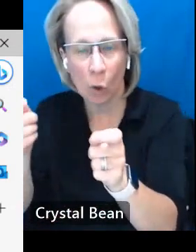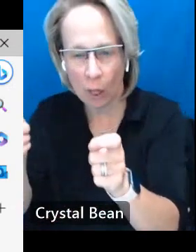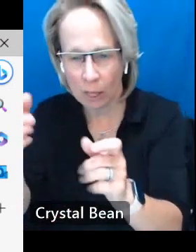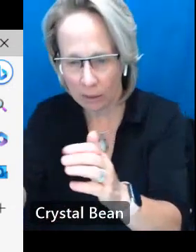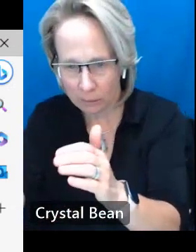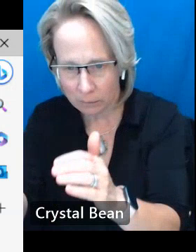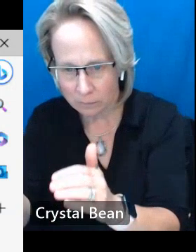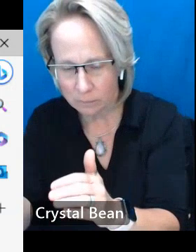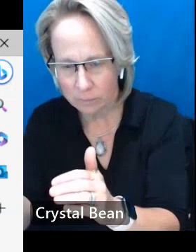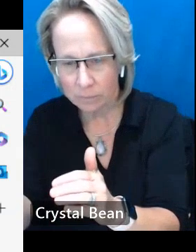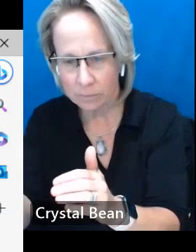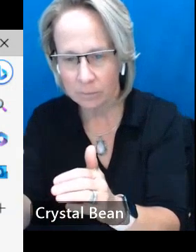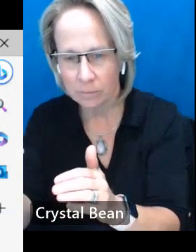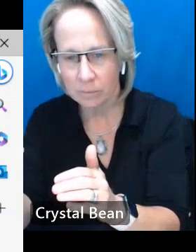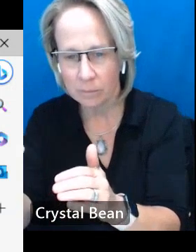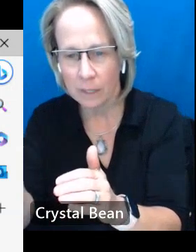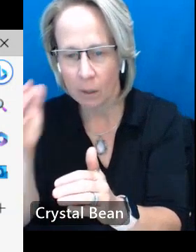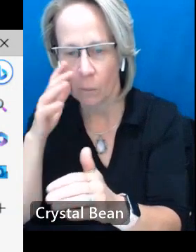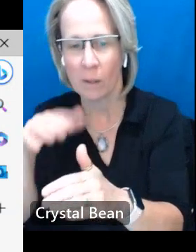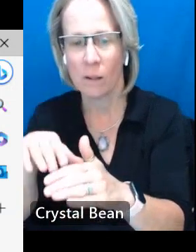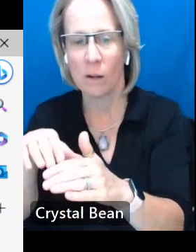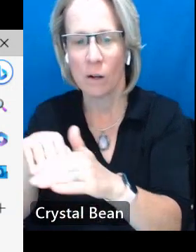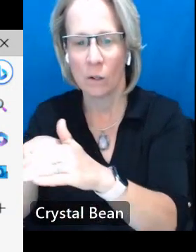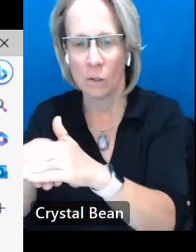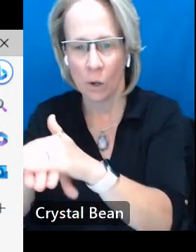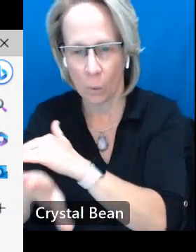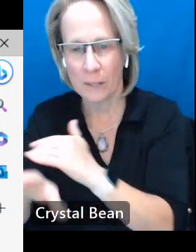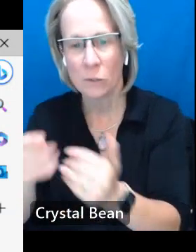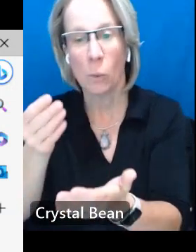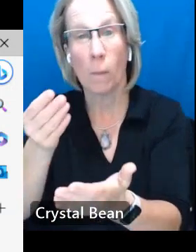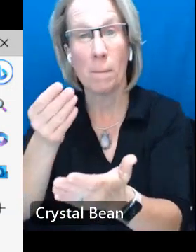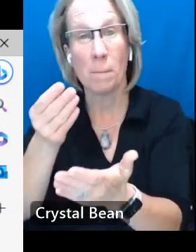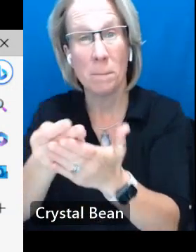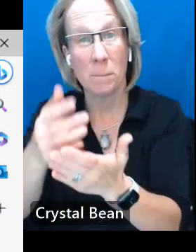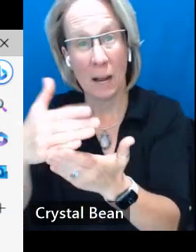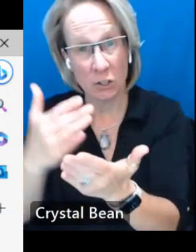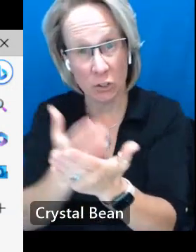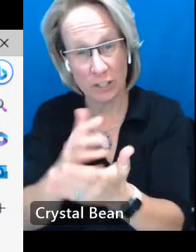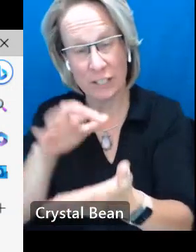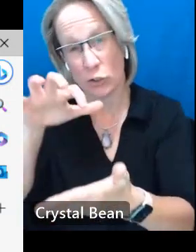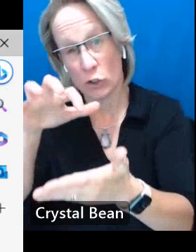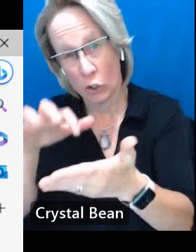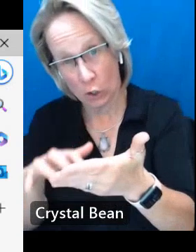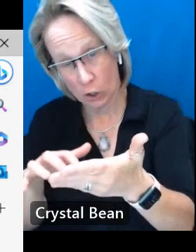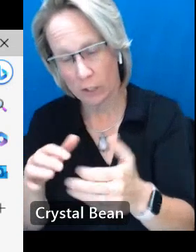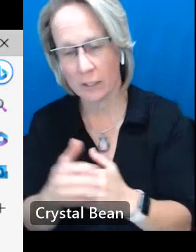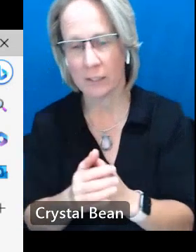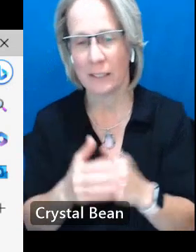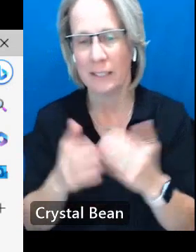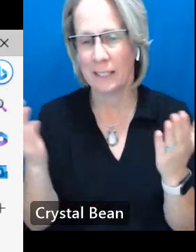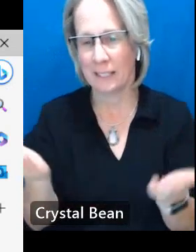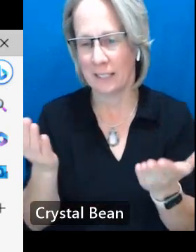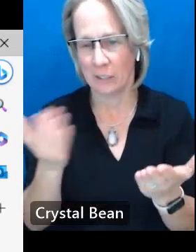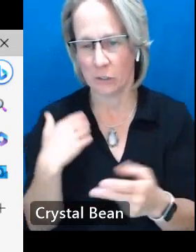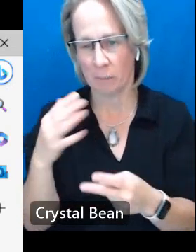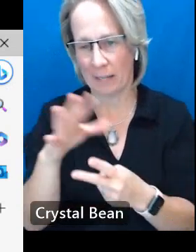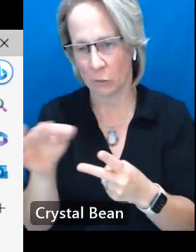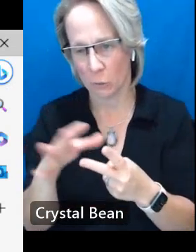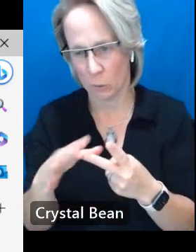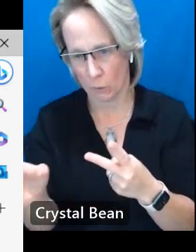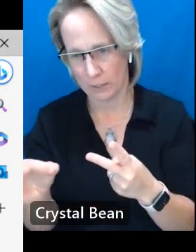So I'm going to go into budget journal. So again, here's my choice. Am I going to enter a budget journal that's